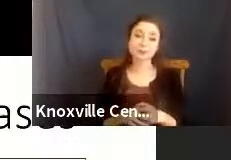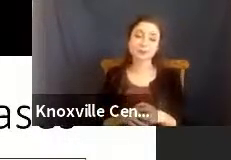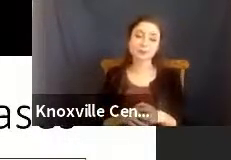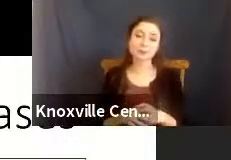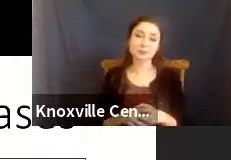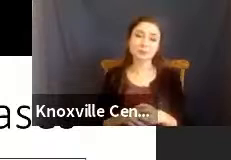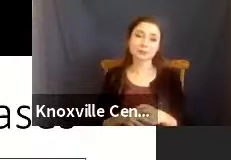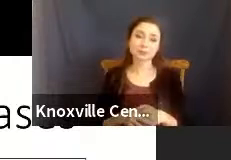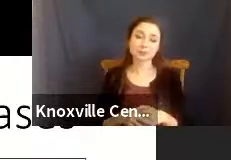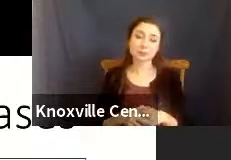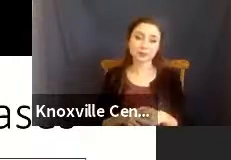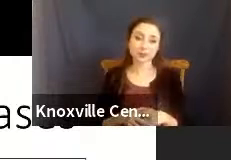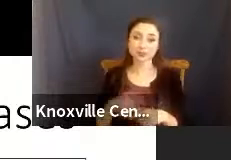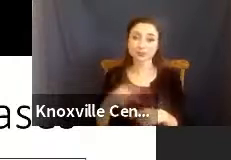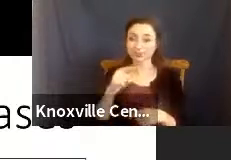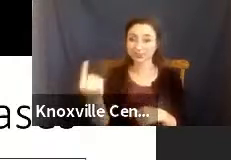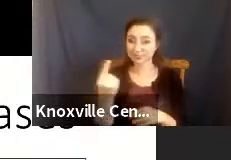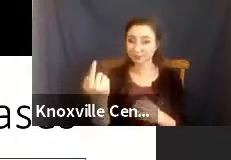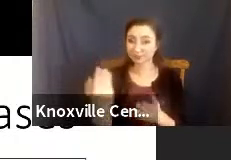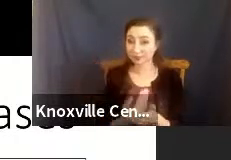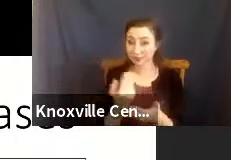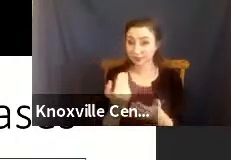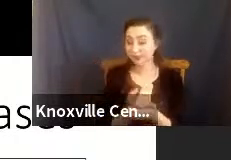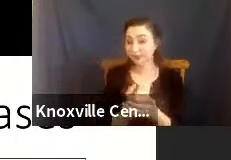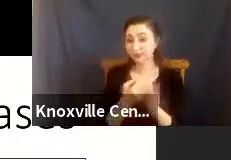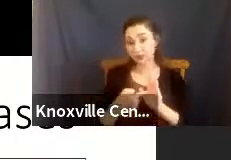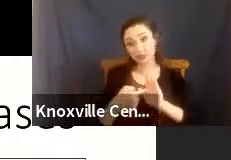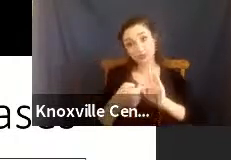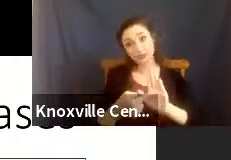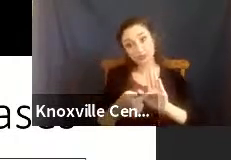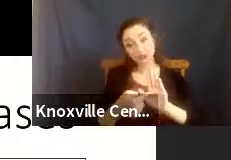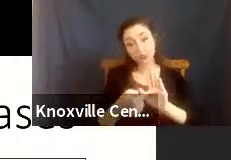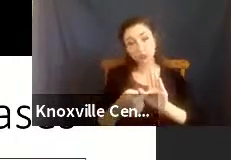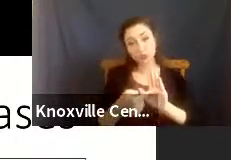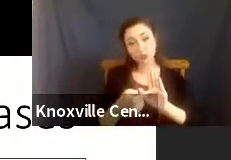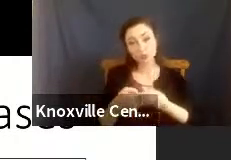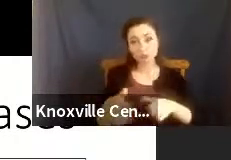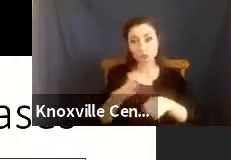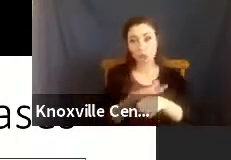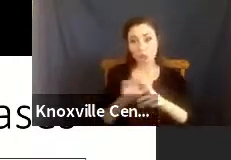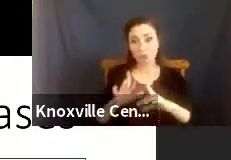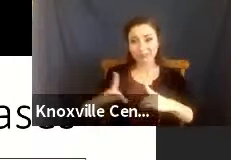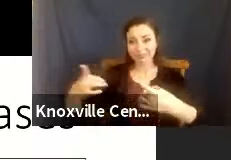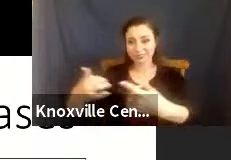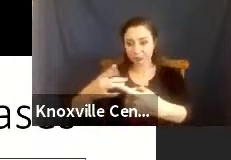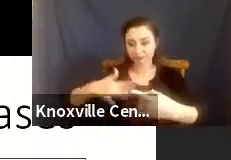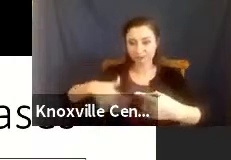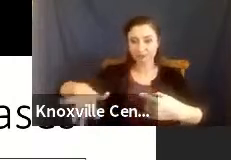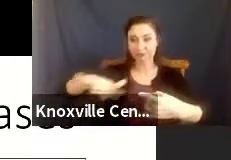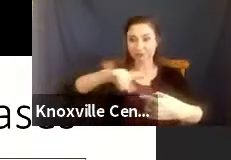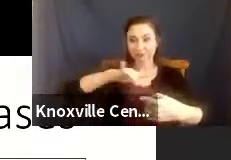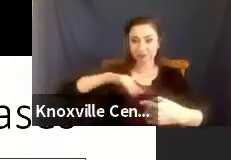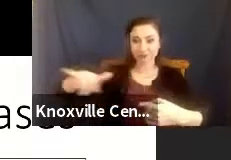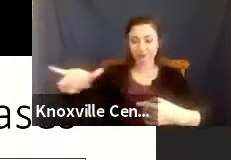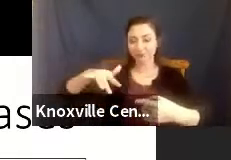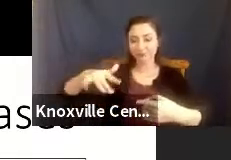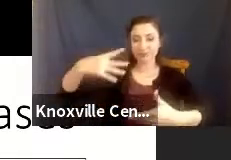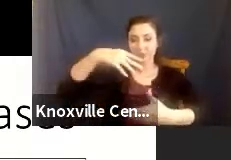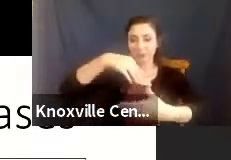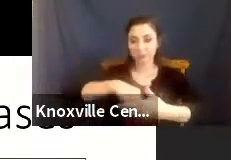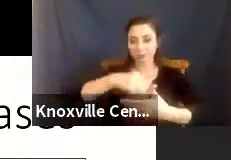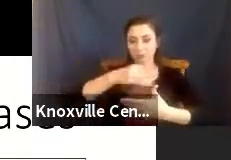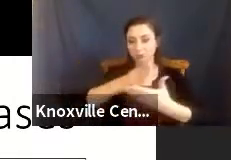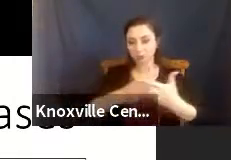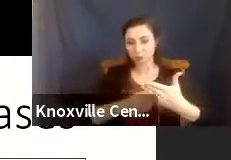So this is something new. This shows the entire district as a portion of all of Tennessee's new